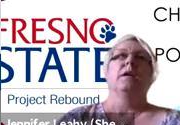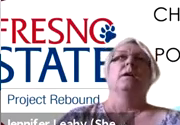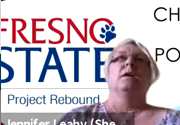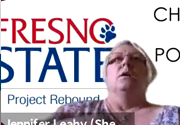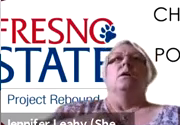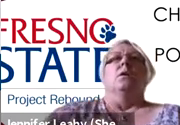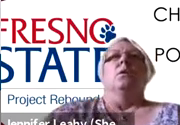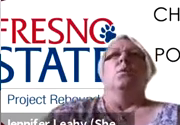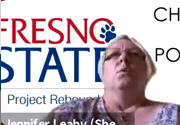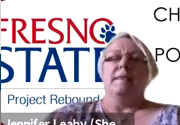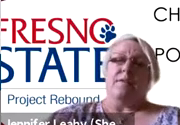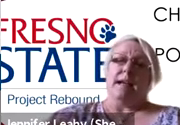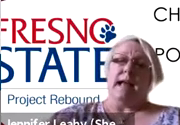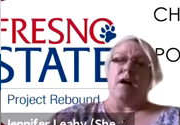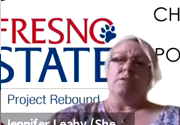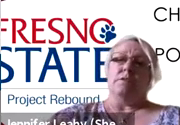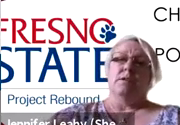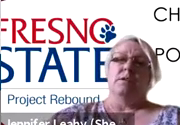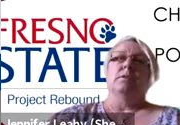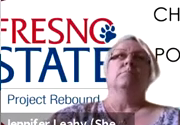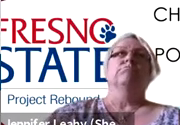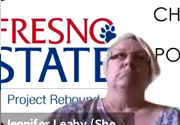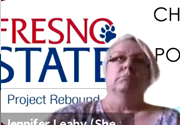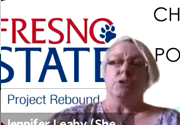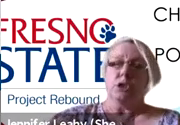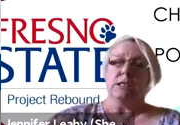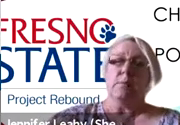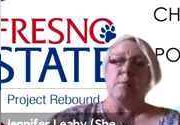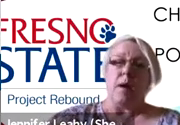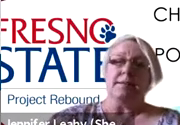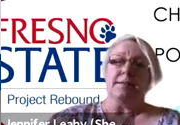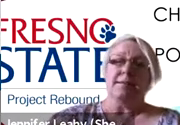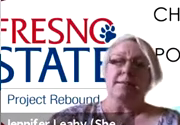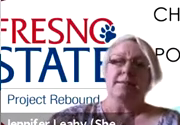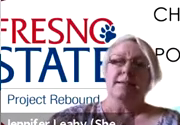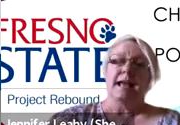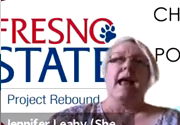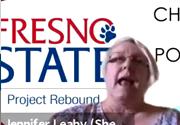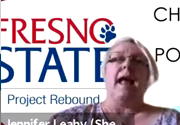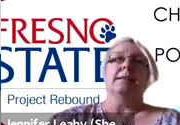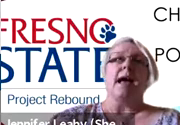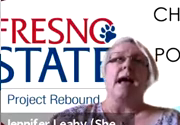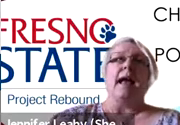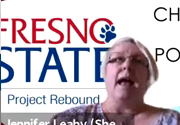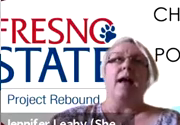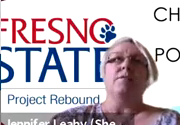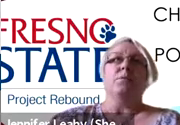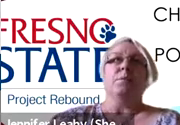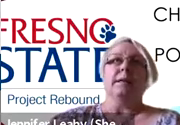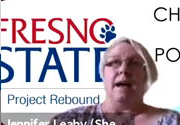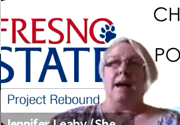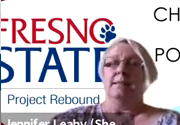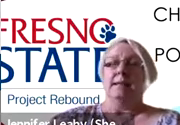people. When they find out, they're usually surprised. And I